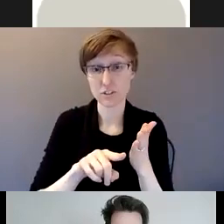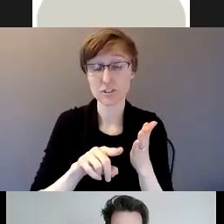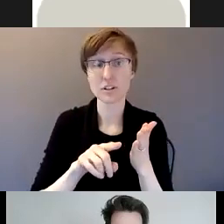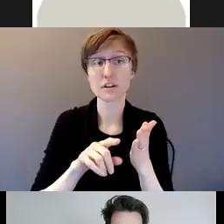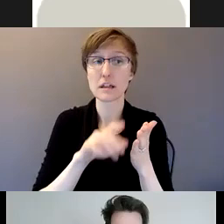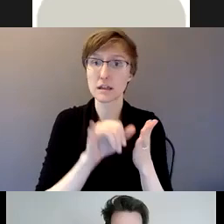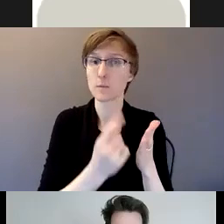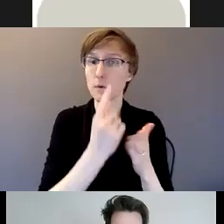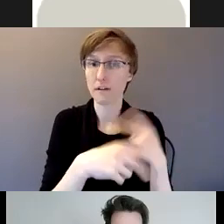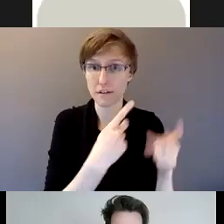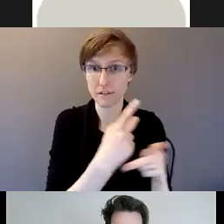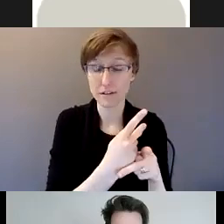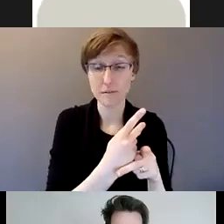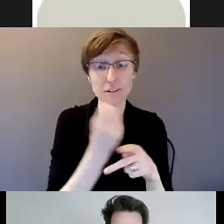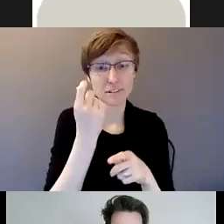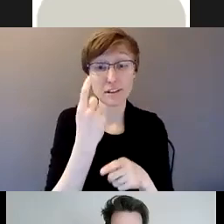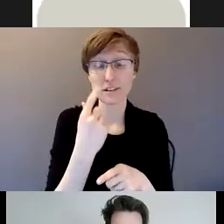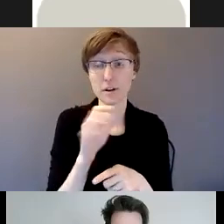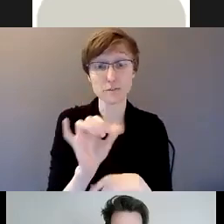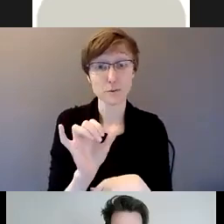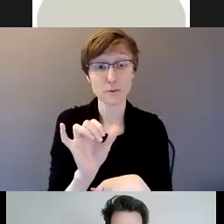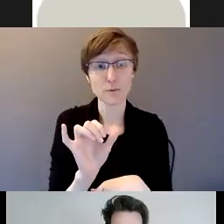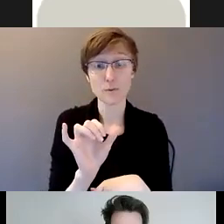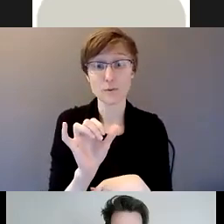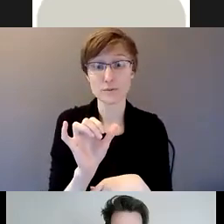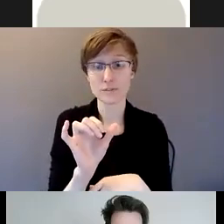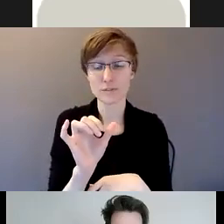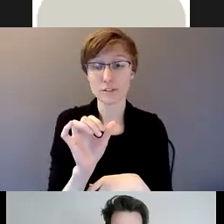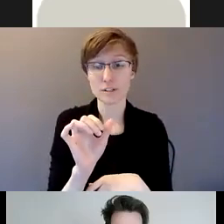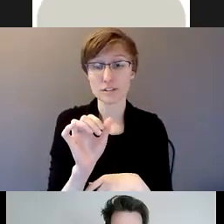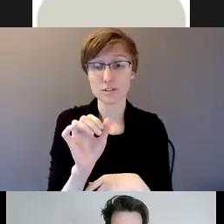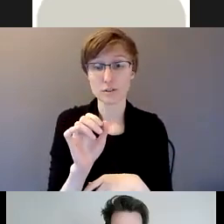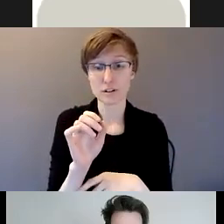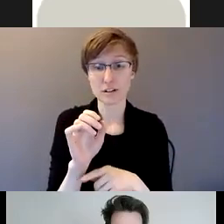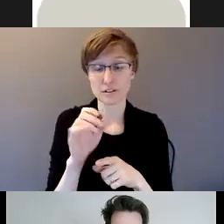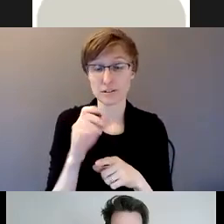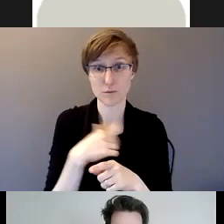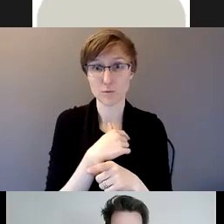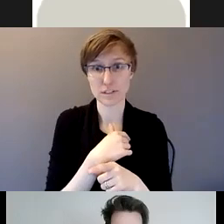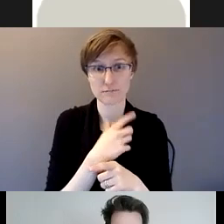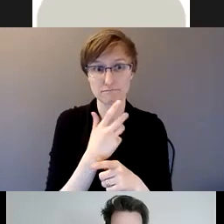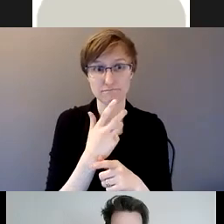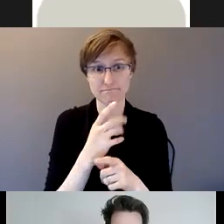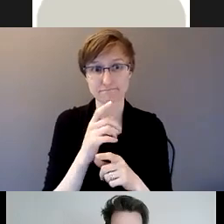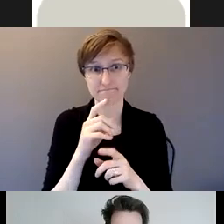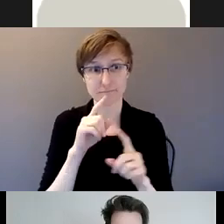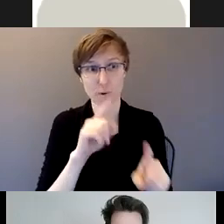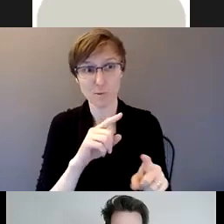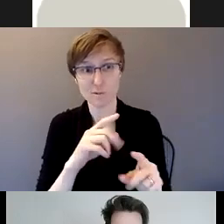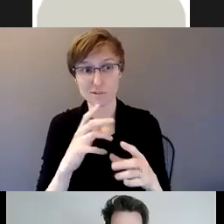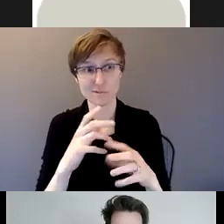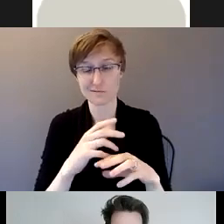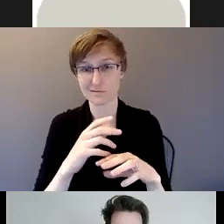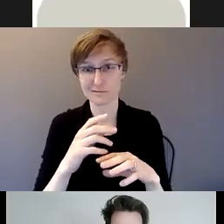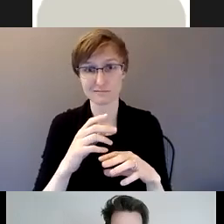go out and do physical searches for when we're the guardian of someone who's incapable, to try and find information about their finances, to find their